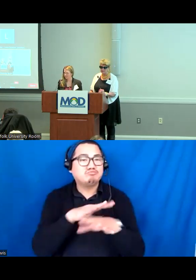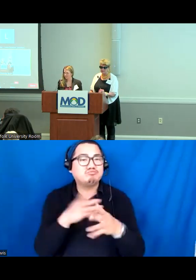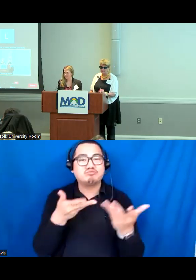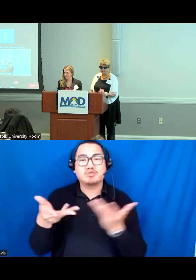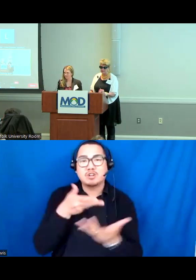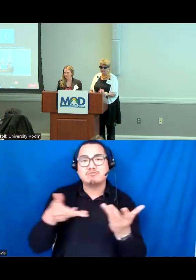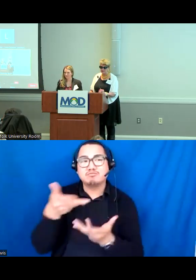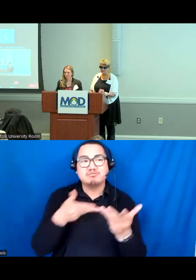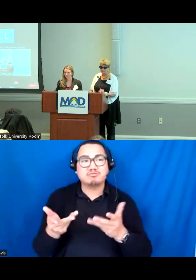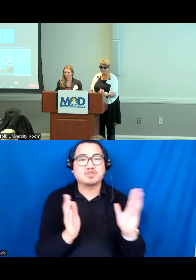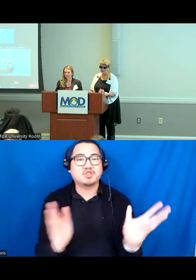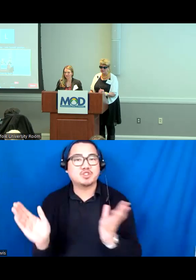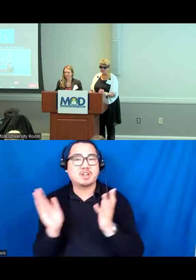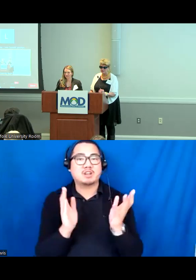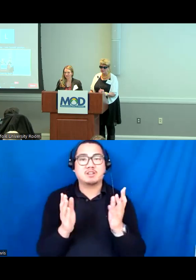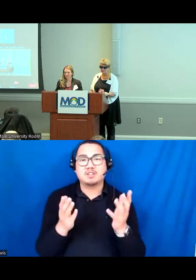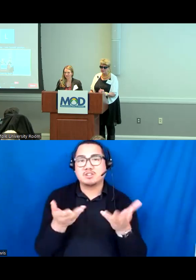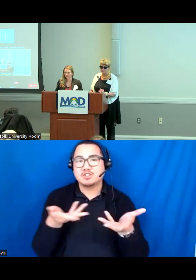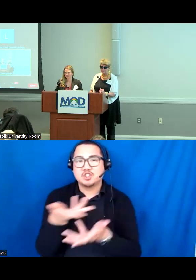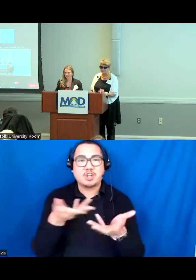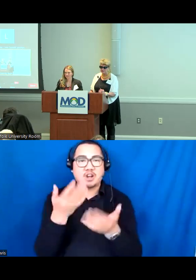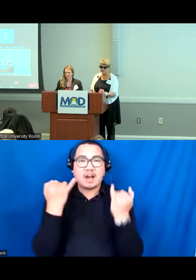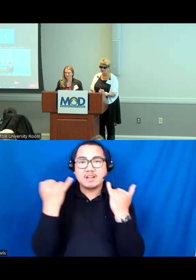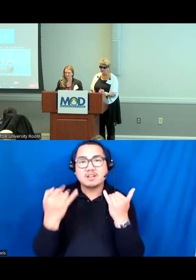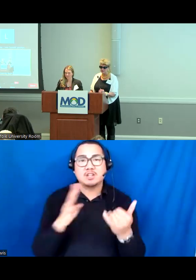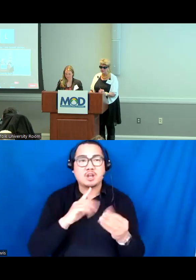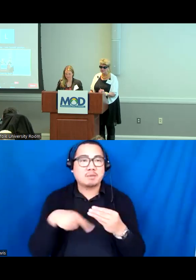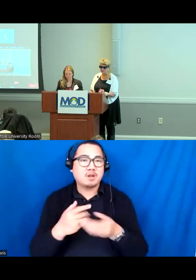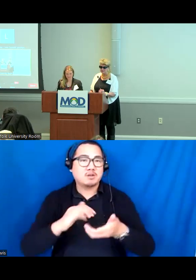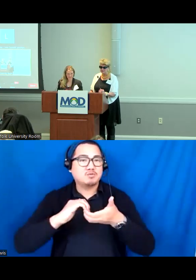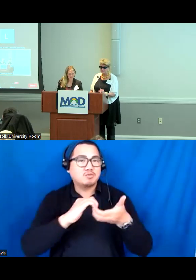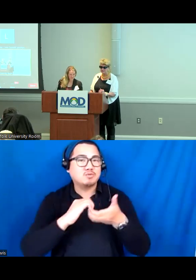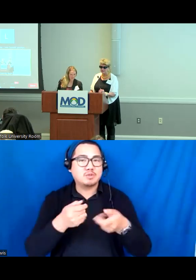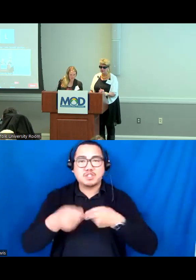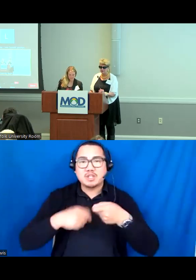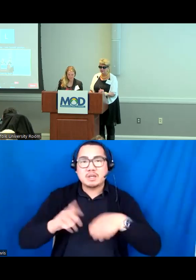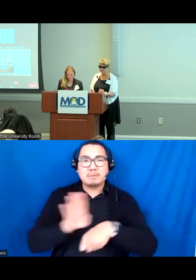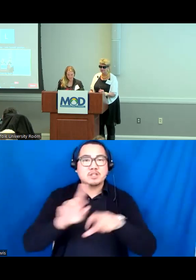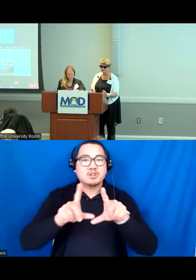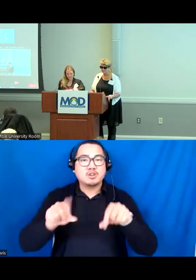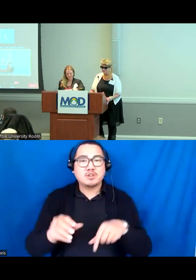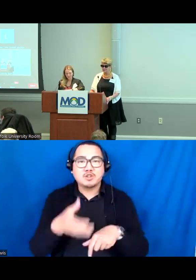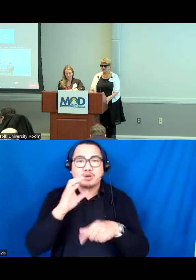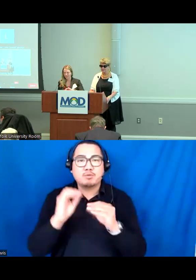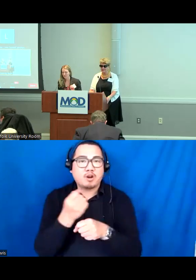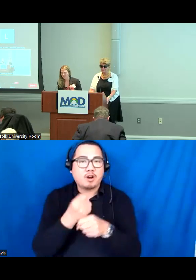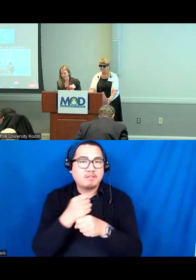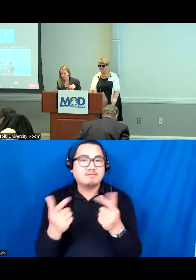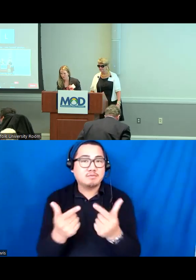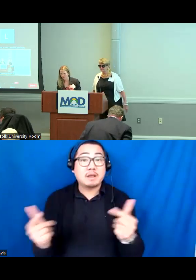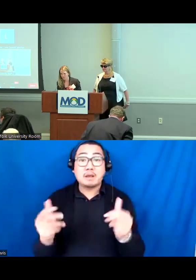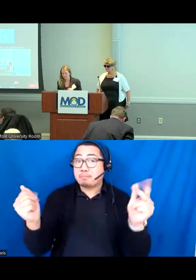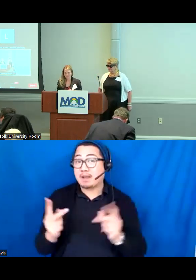as we said at the beginning, exchange ideas, talk about collaborations, exchange business cards, have another cup of coffee. And be back